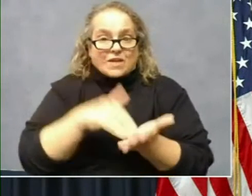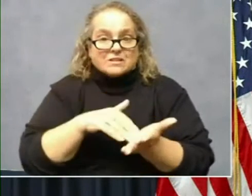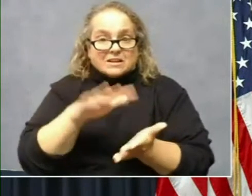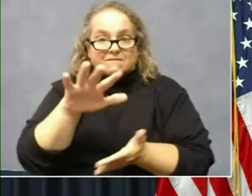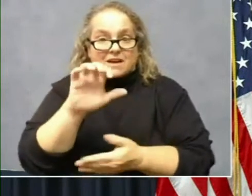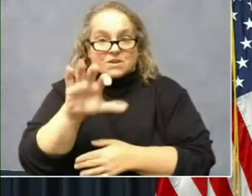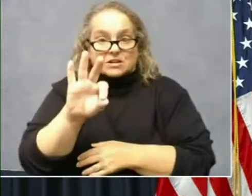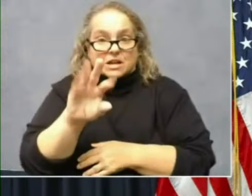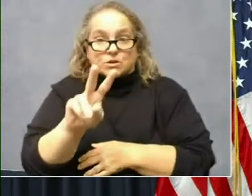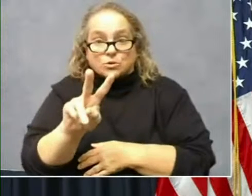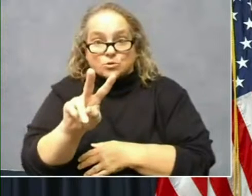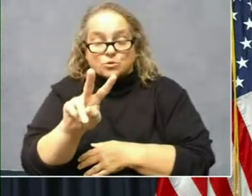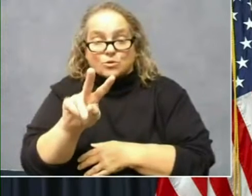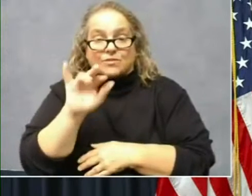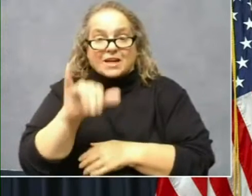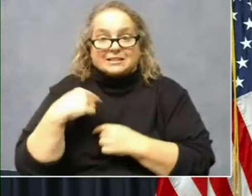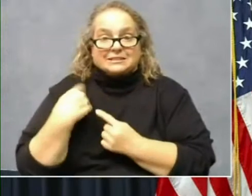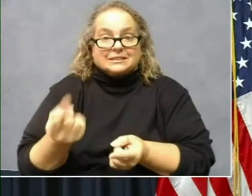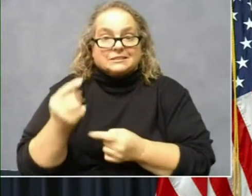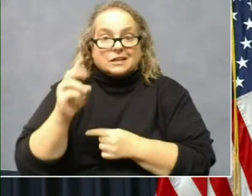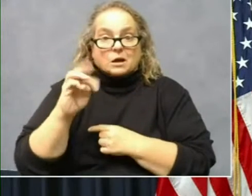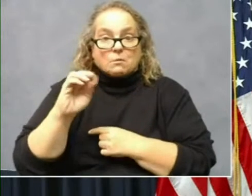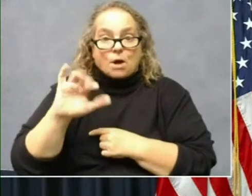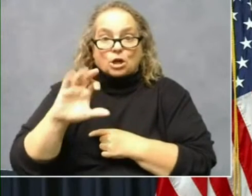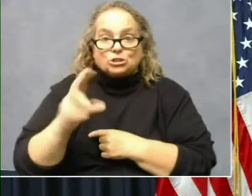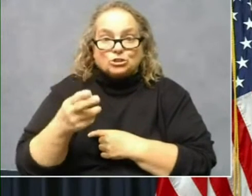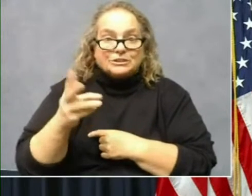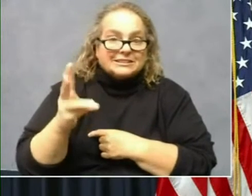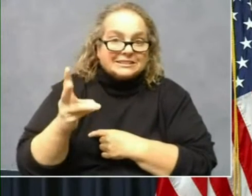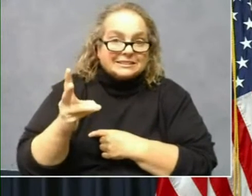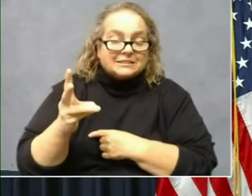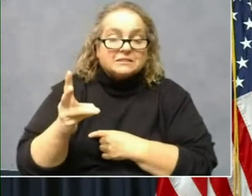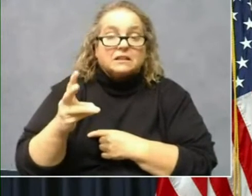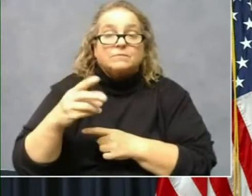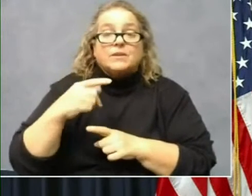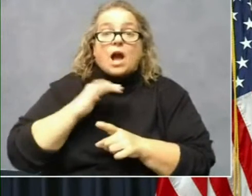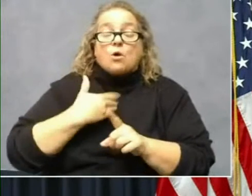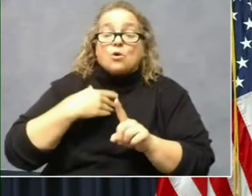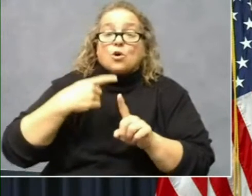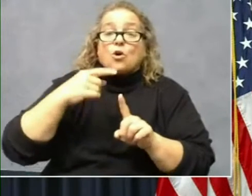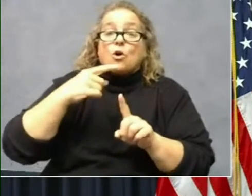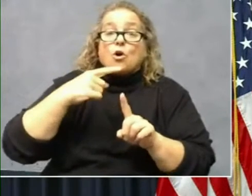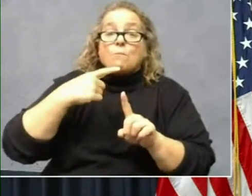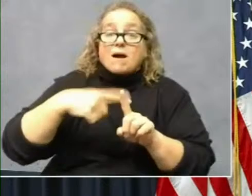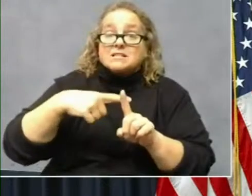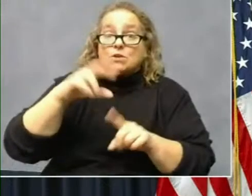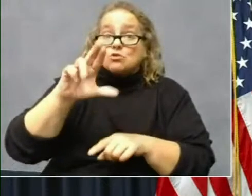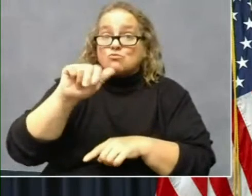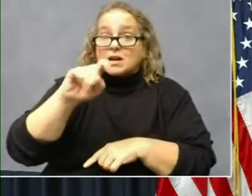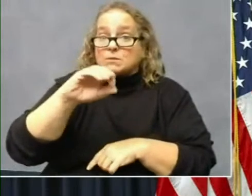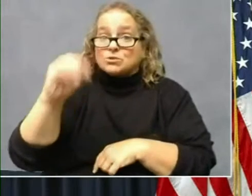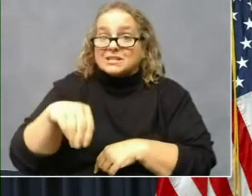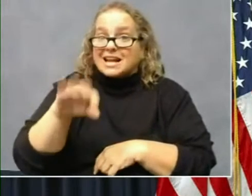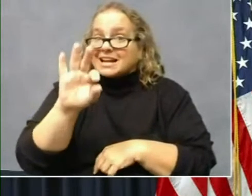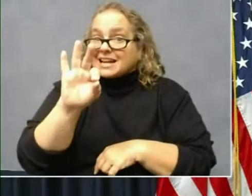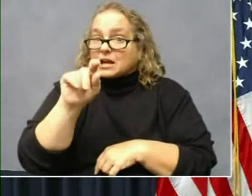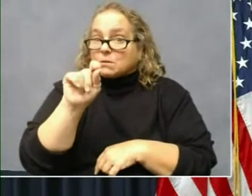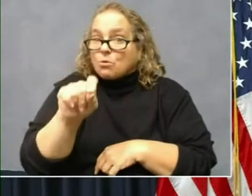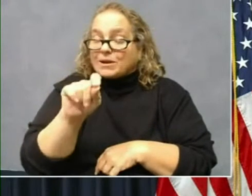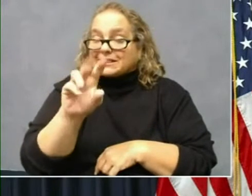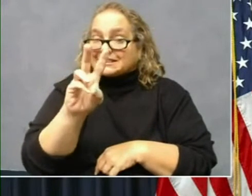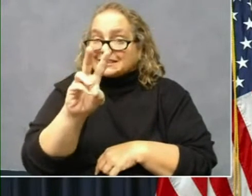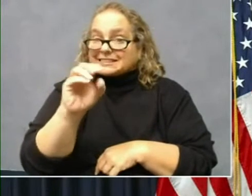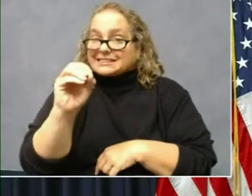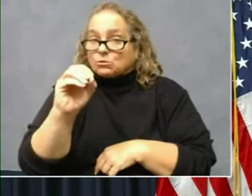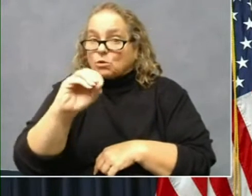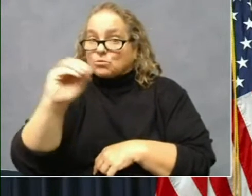202,592. That's since March the 6th. Our positivity rate today is at 9.60%. So that's just a